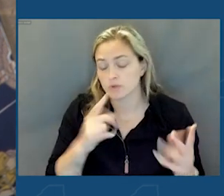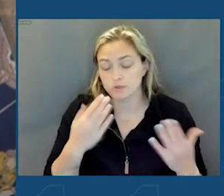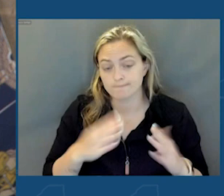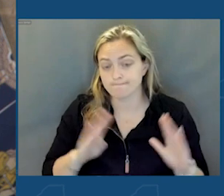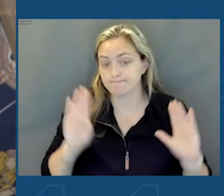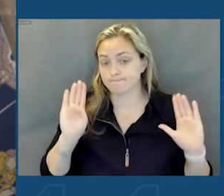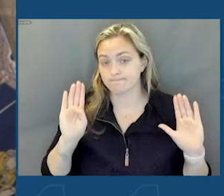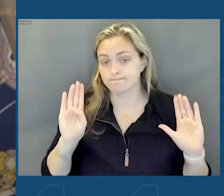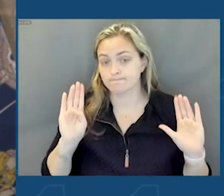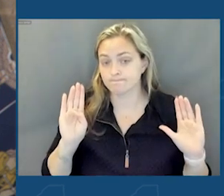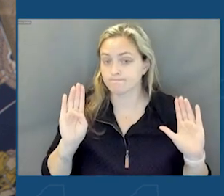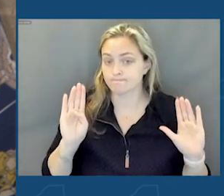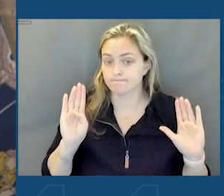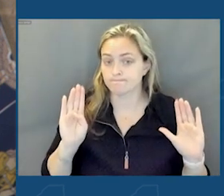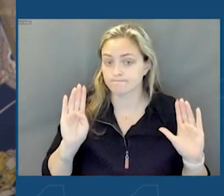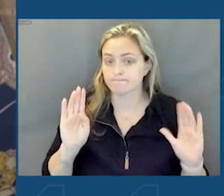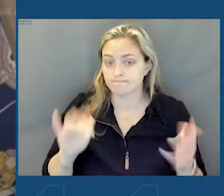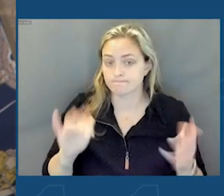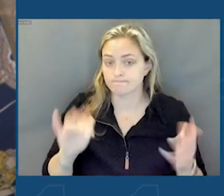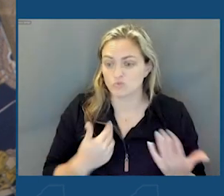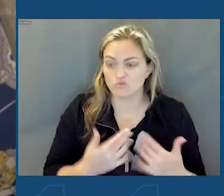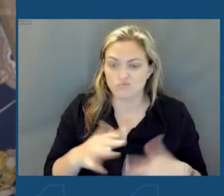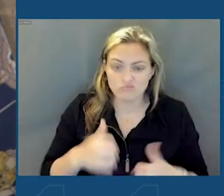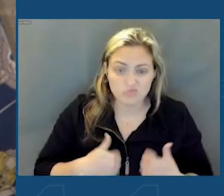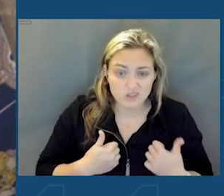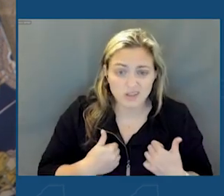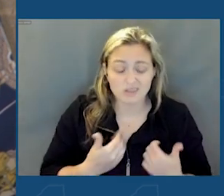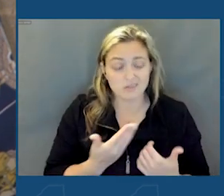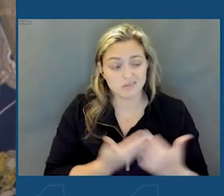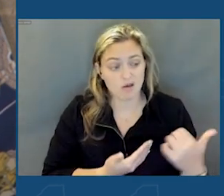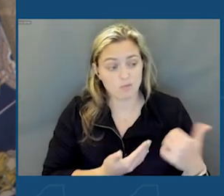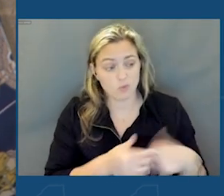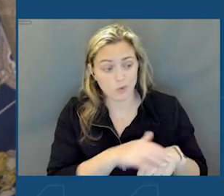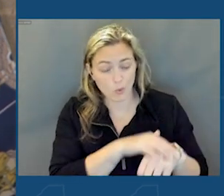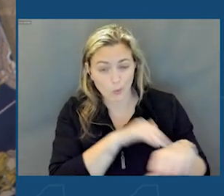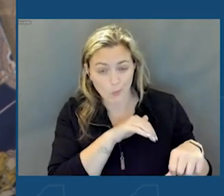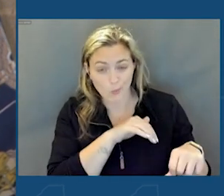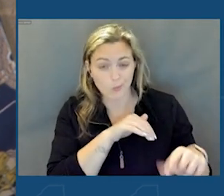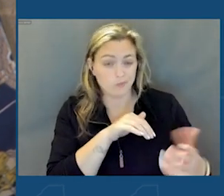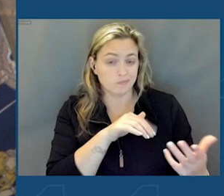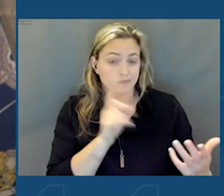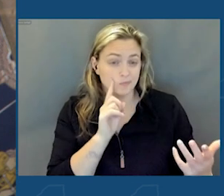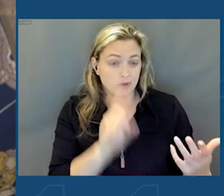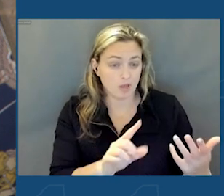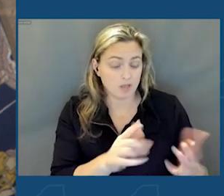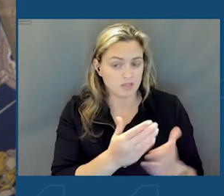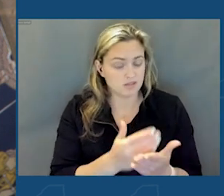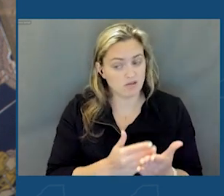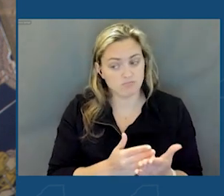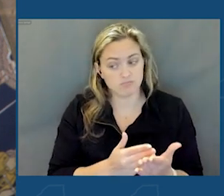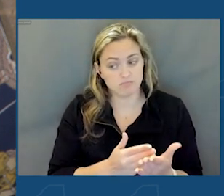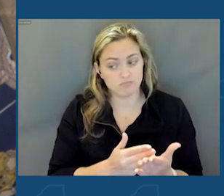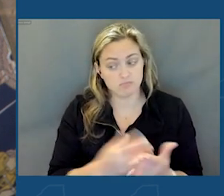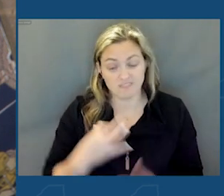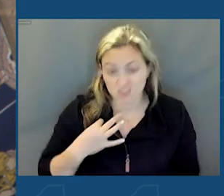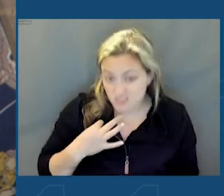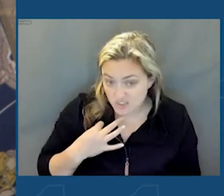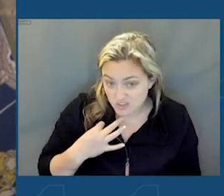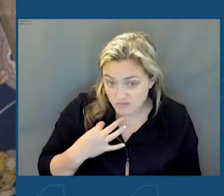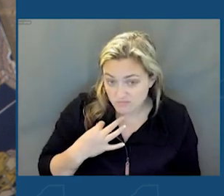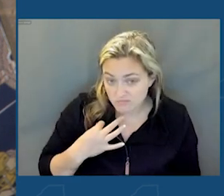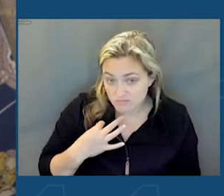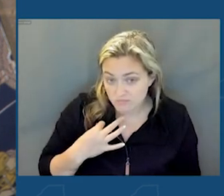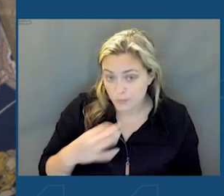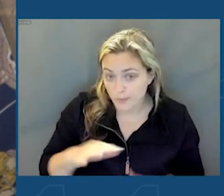serve. Now, some were called to serve. Some were voluntary during peacetime,